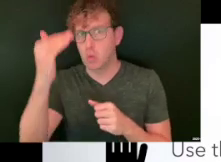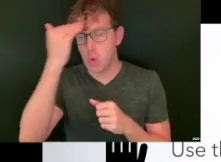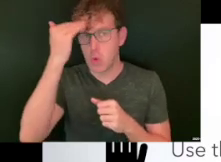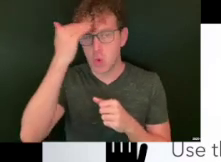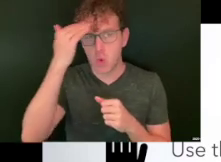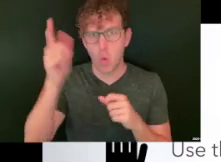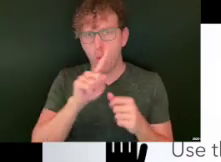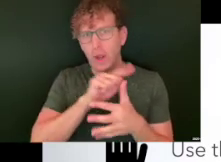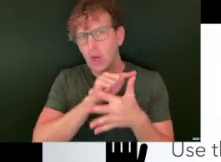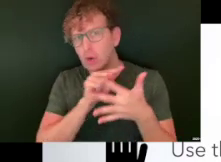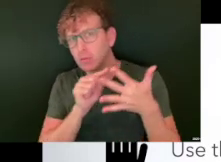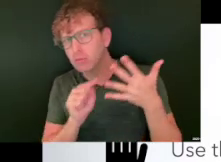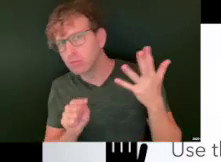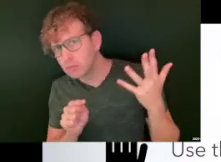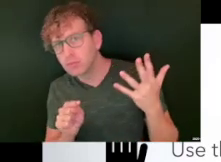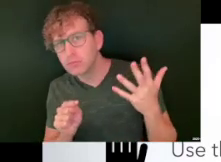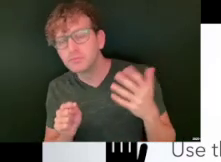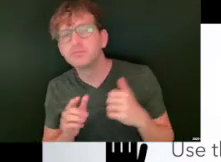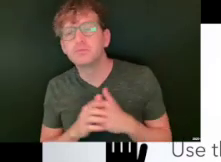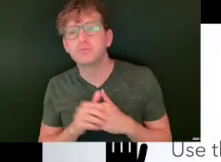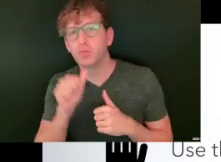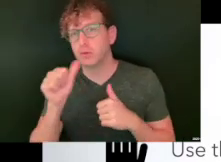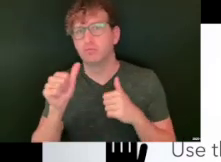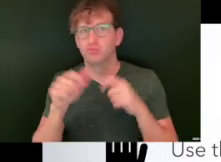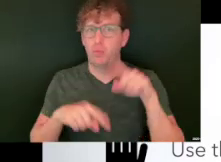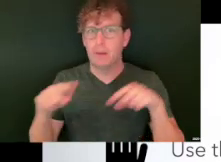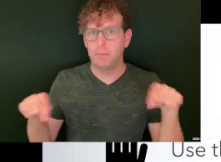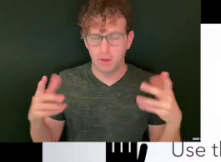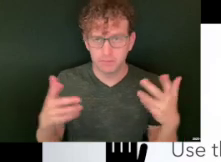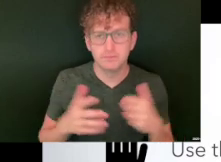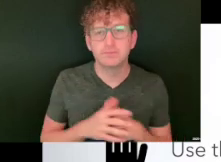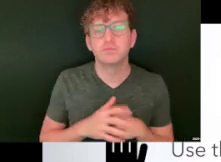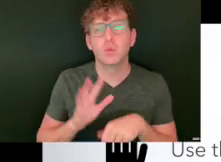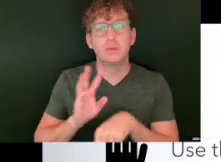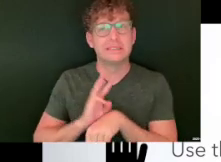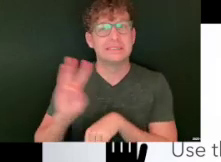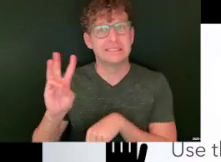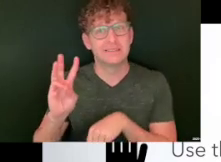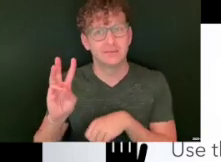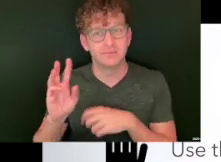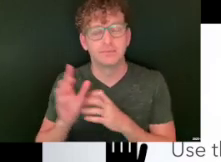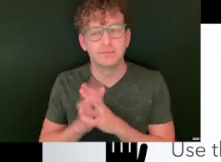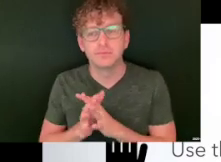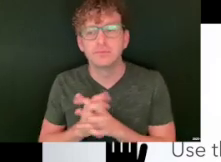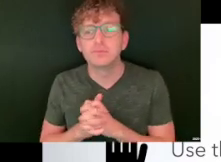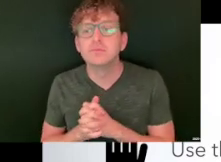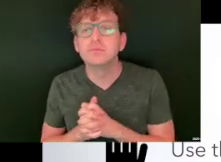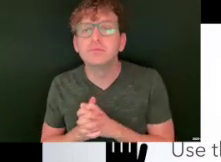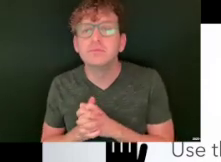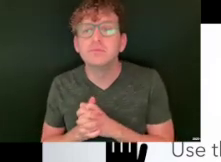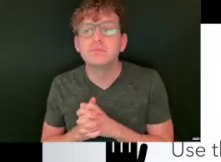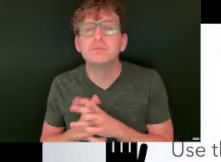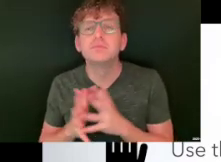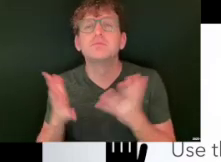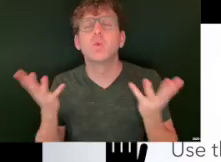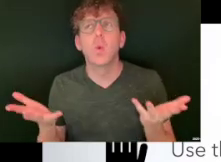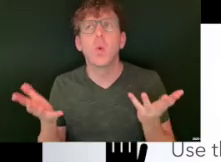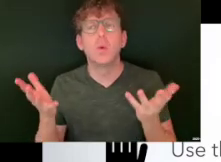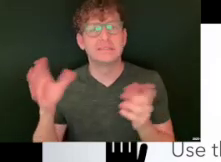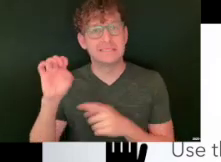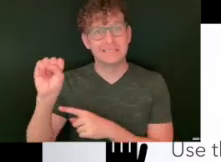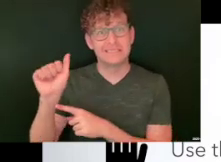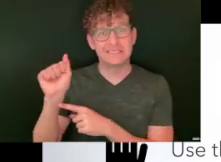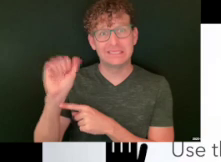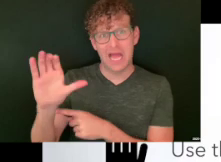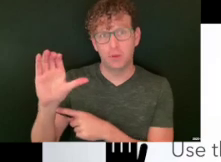applicants? Will you be referencing other much more successful programs at CARB?